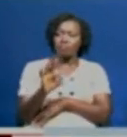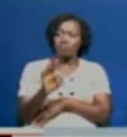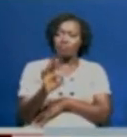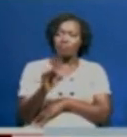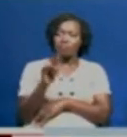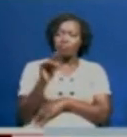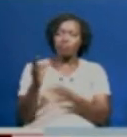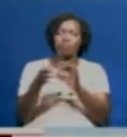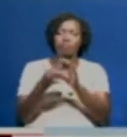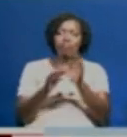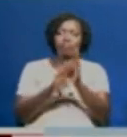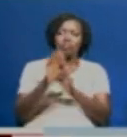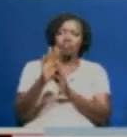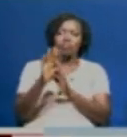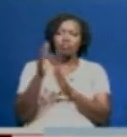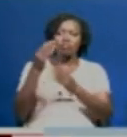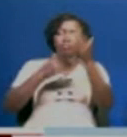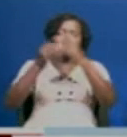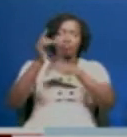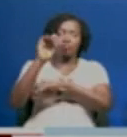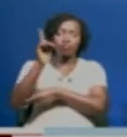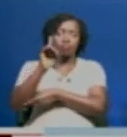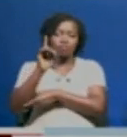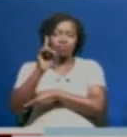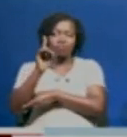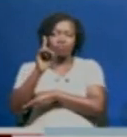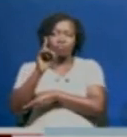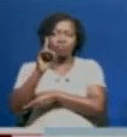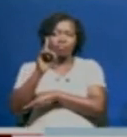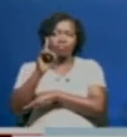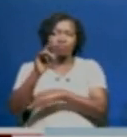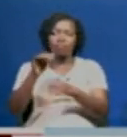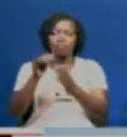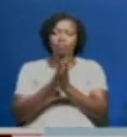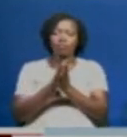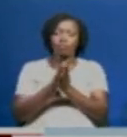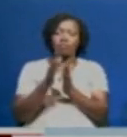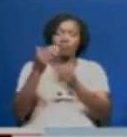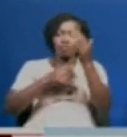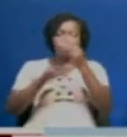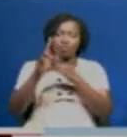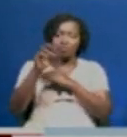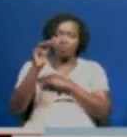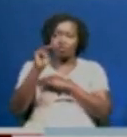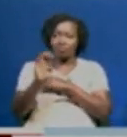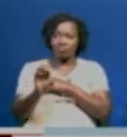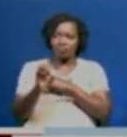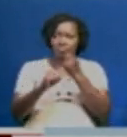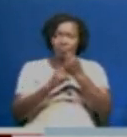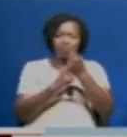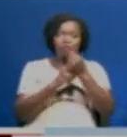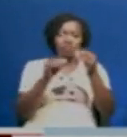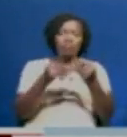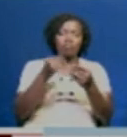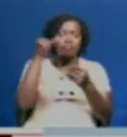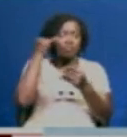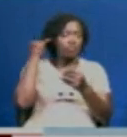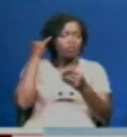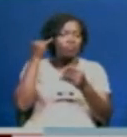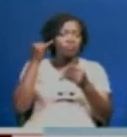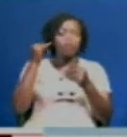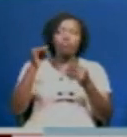jointly developed by the University of Nairobi and the Sapienza University of Rome, with launch support offered by the Japan Aerospace